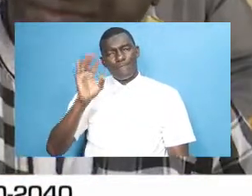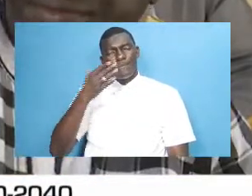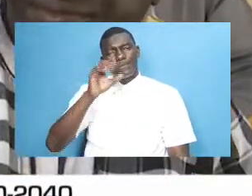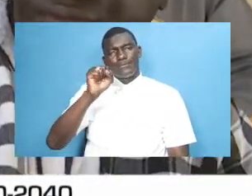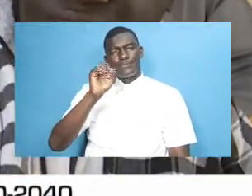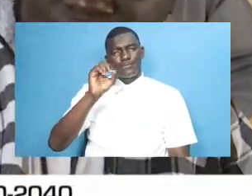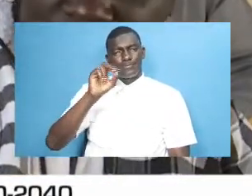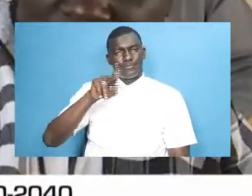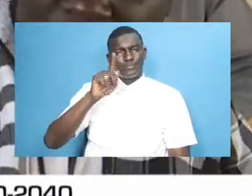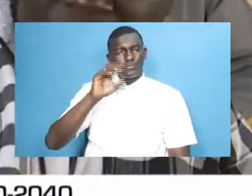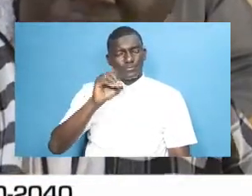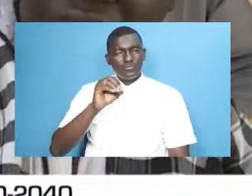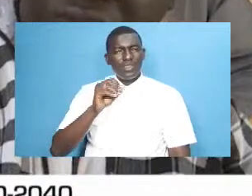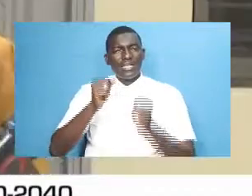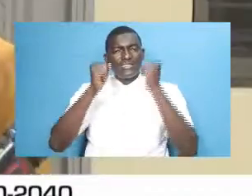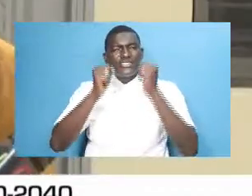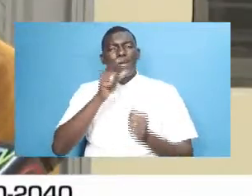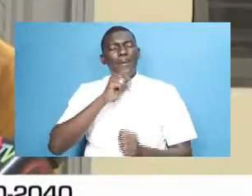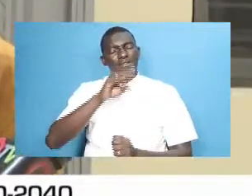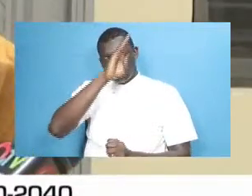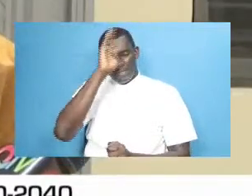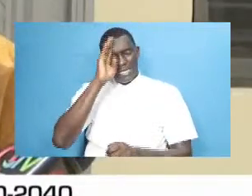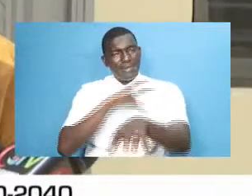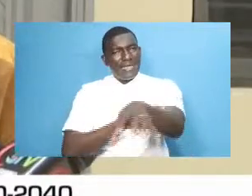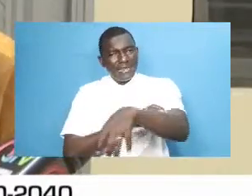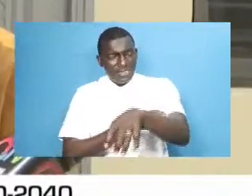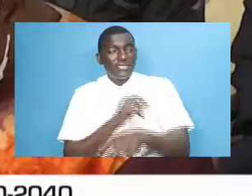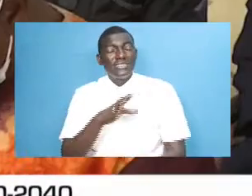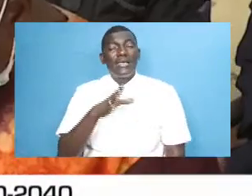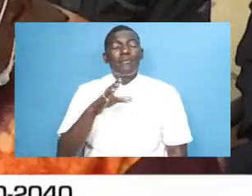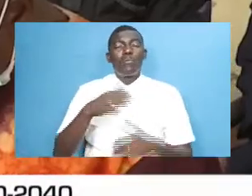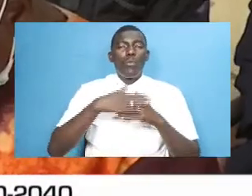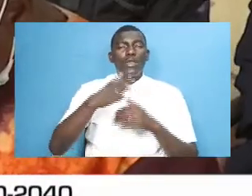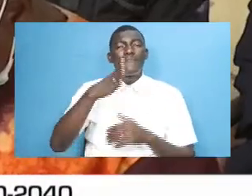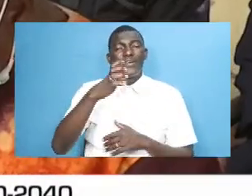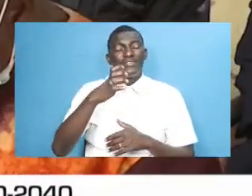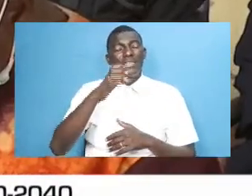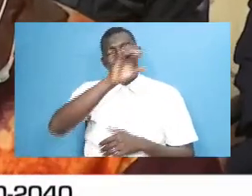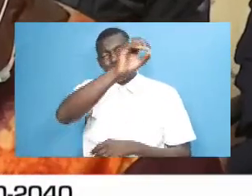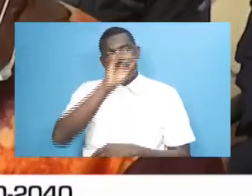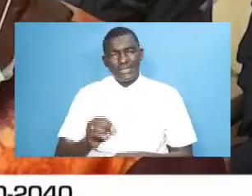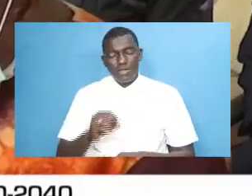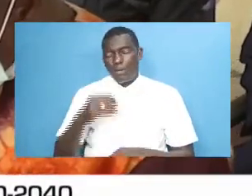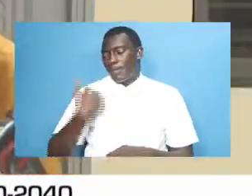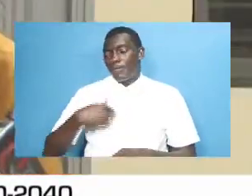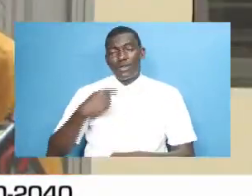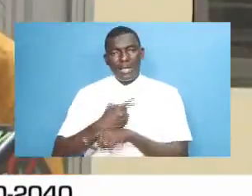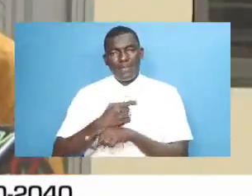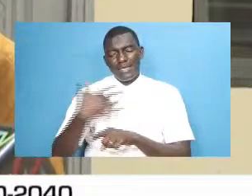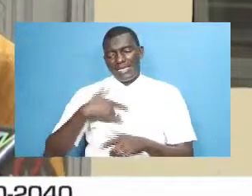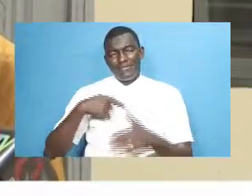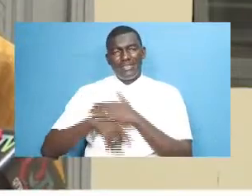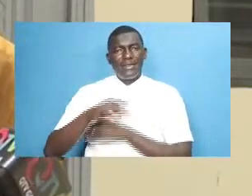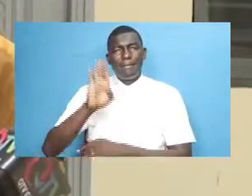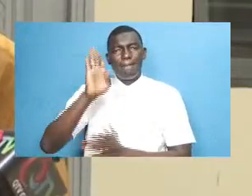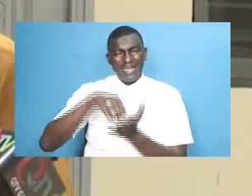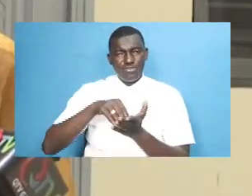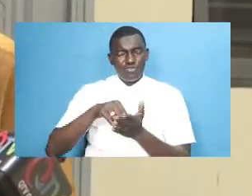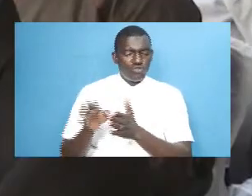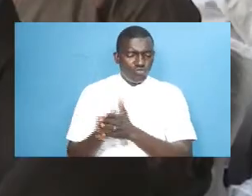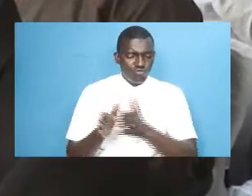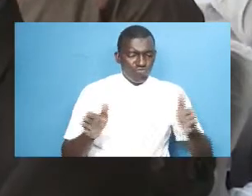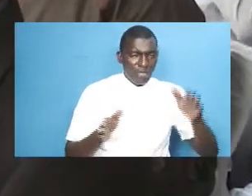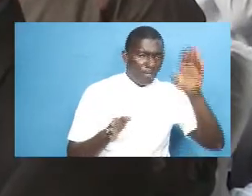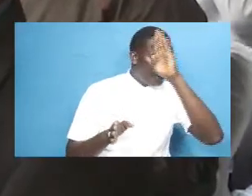that 58% of Gambia's population is concentrated in the Greater Banjul area. He adds that the plan includes digitalization of